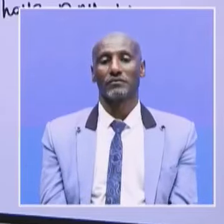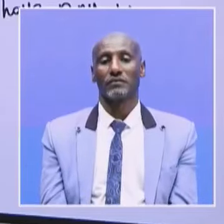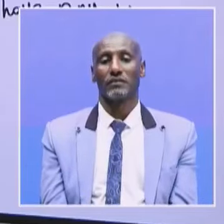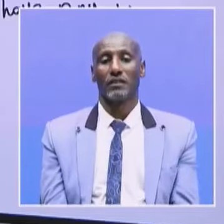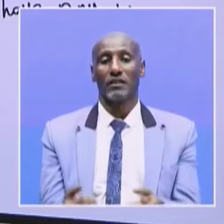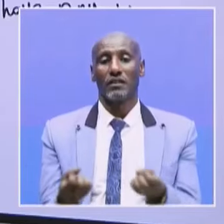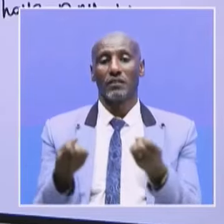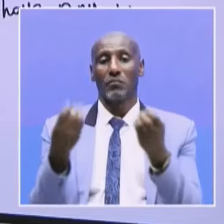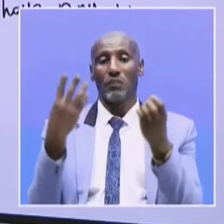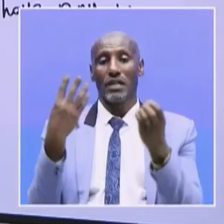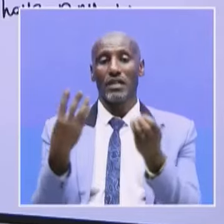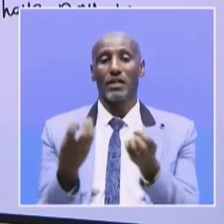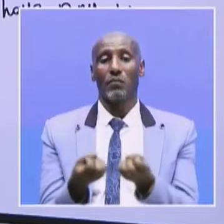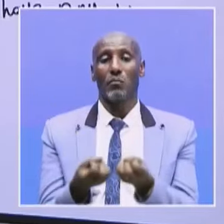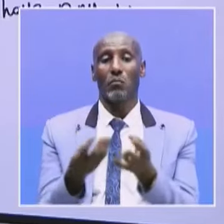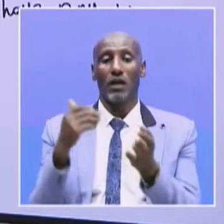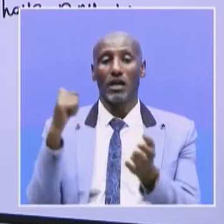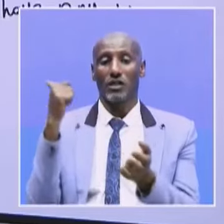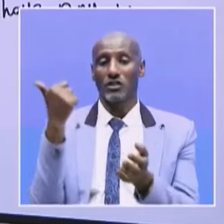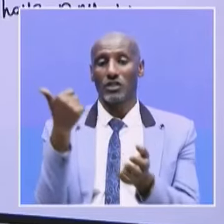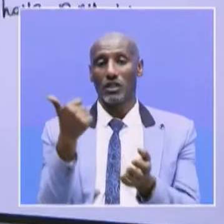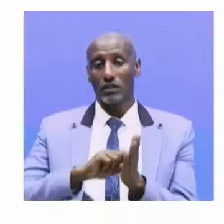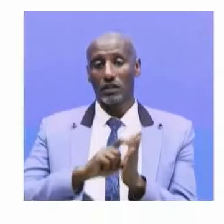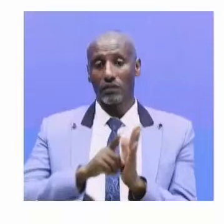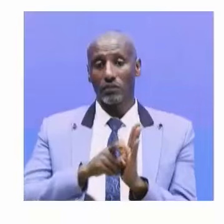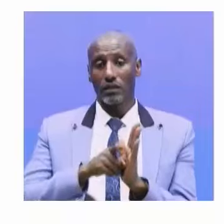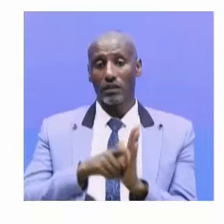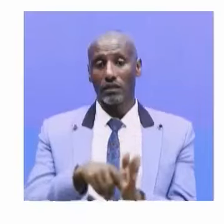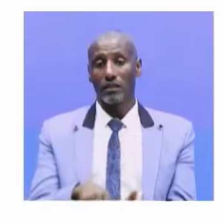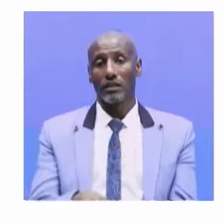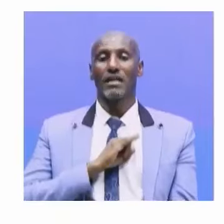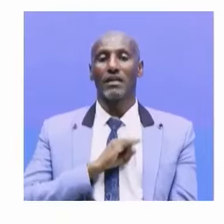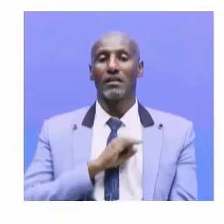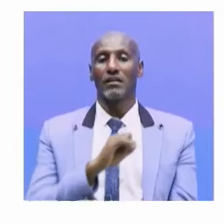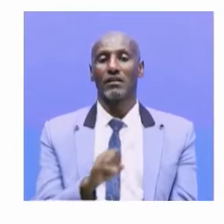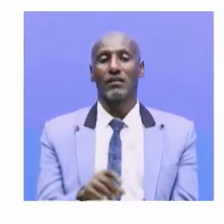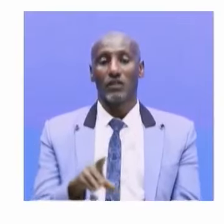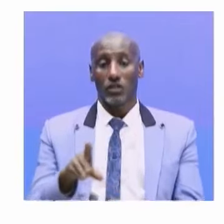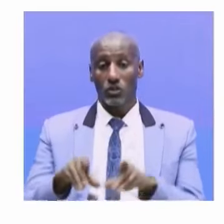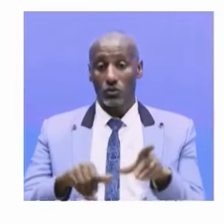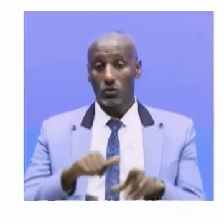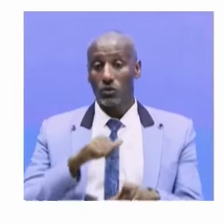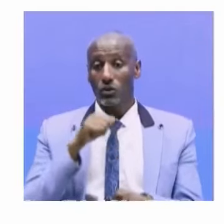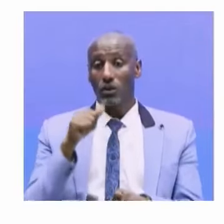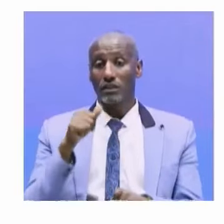many, much, any, and some. I do not